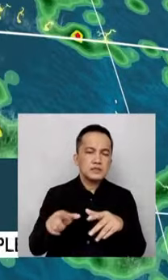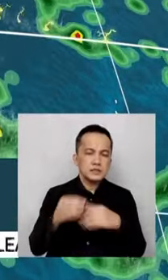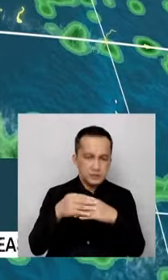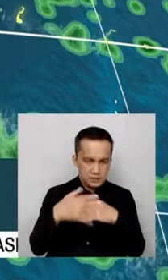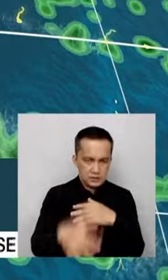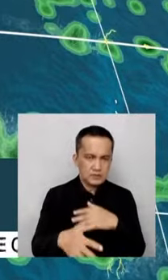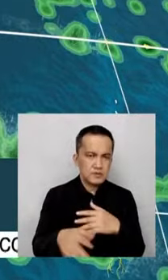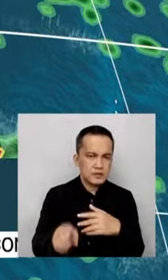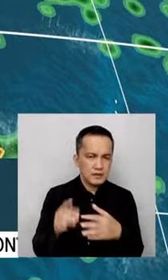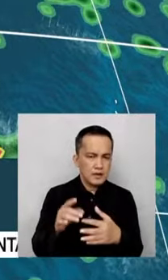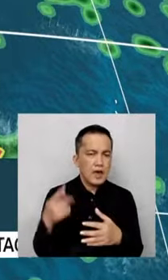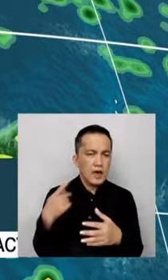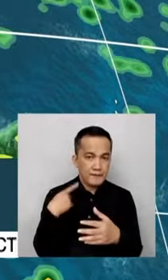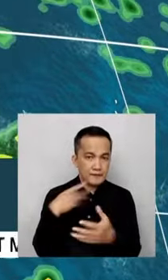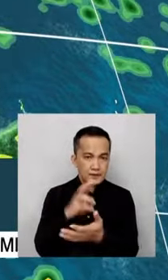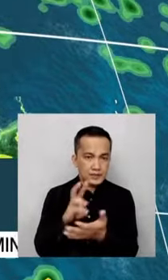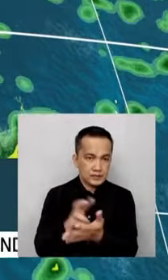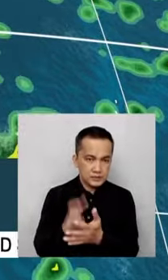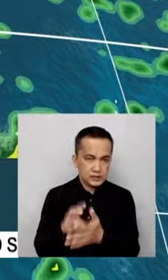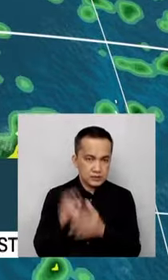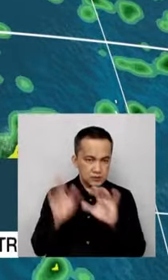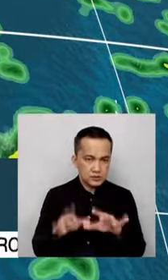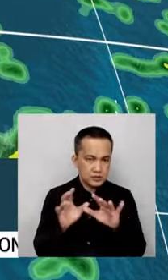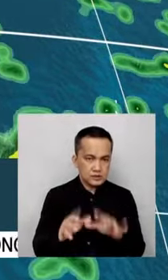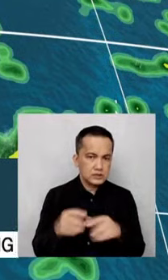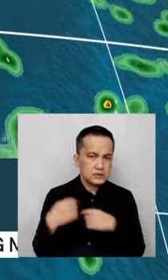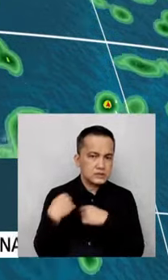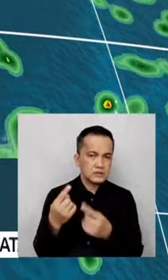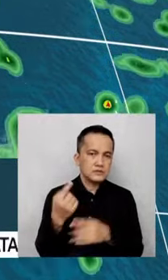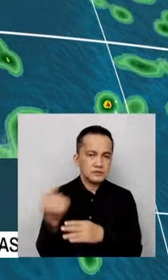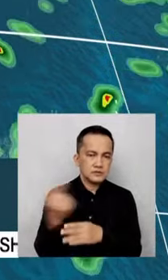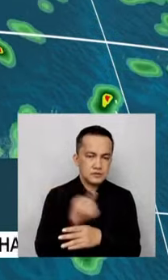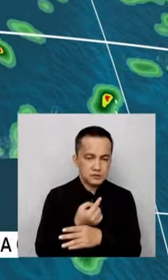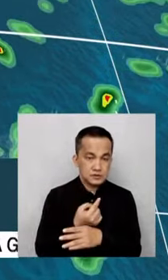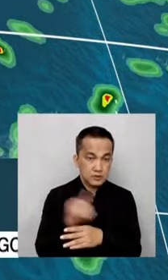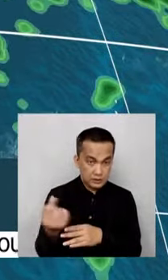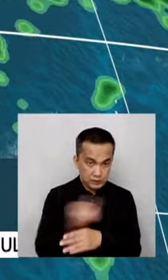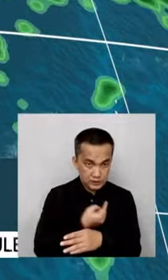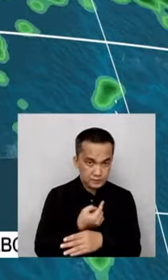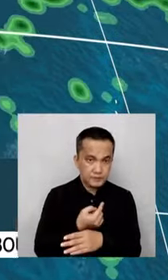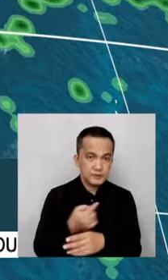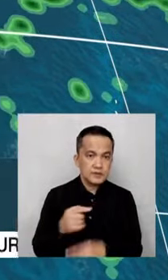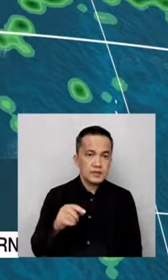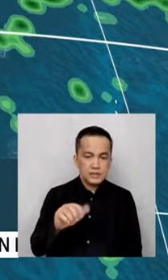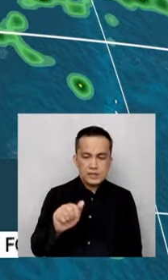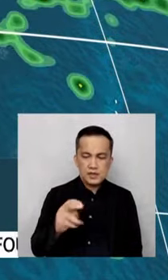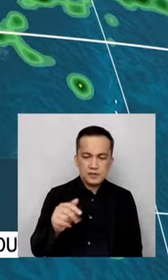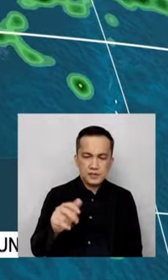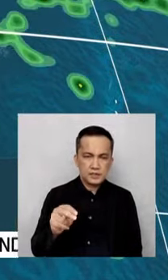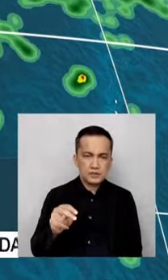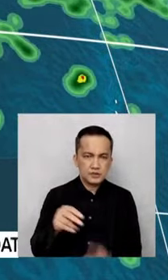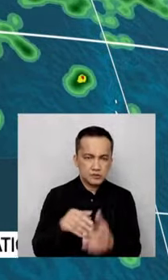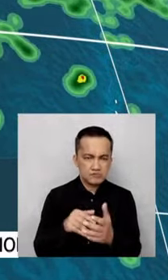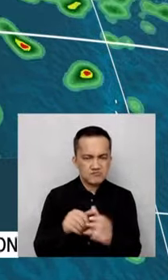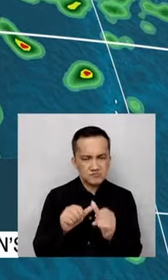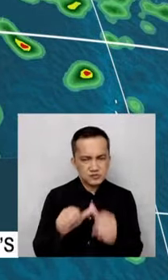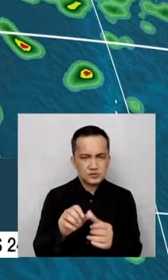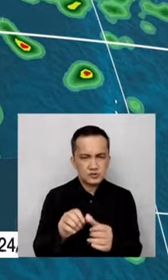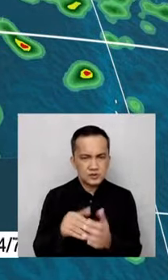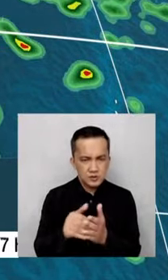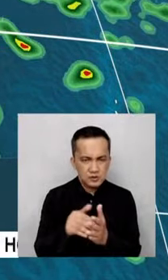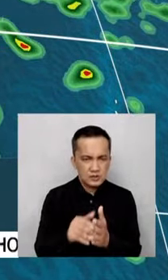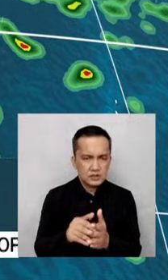had significant antecedent rains since last week. Meanwhile, the northeast monsoon or Amihan continues to weaken, but we have still